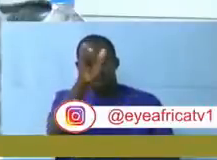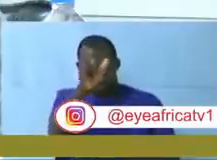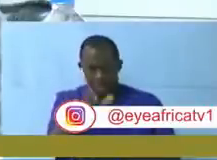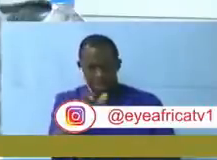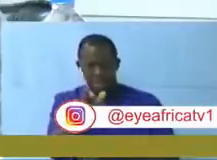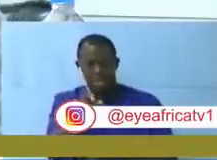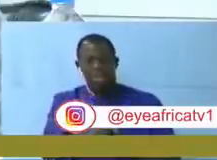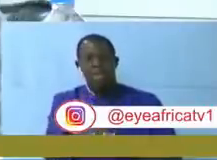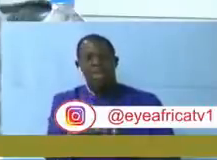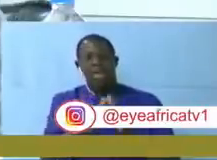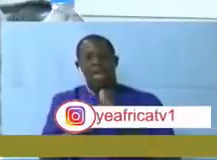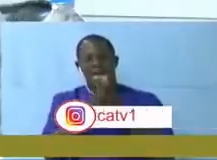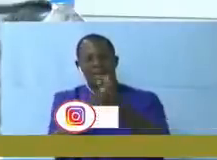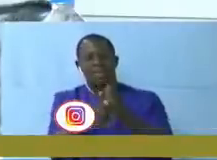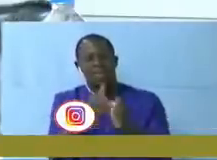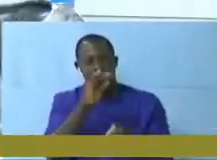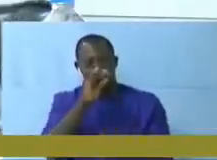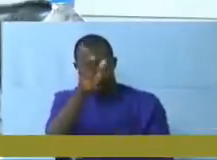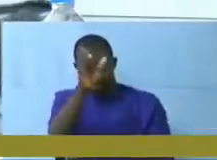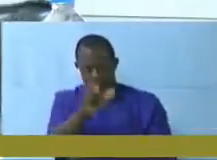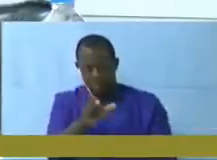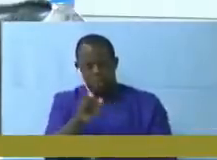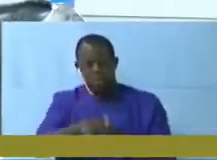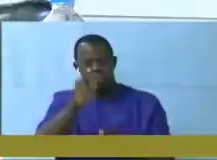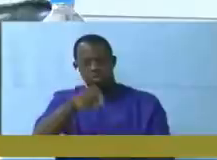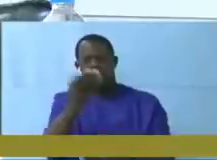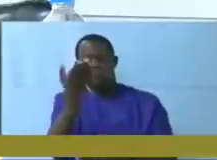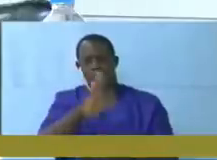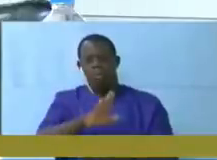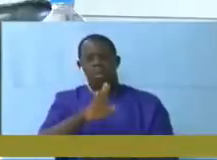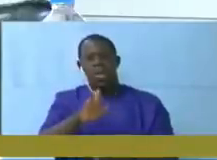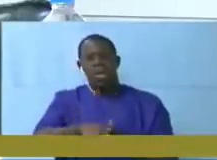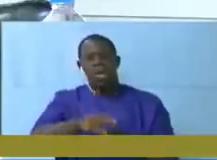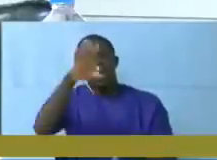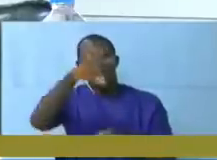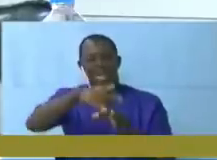they should not have come from the same political party.